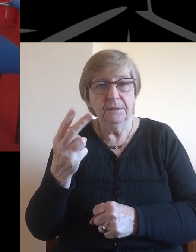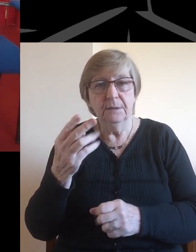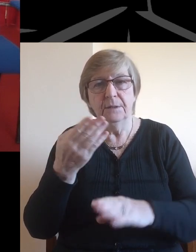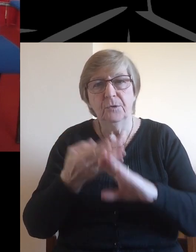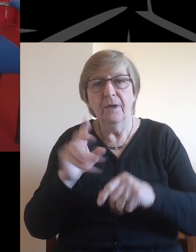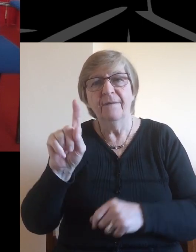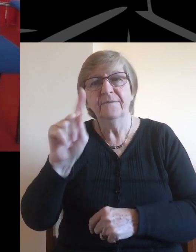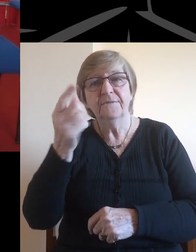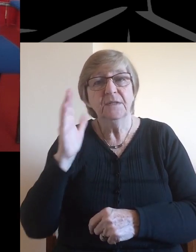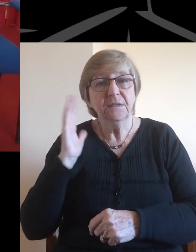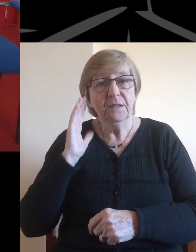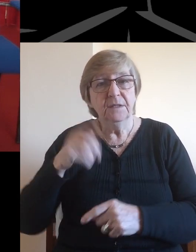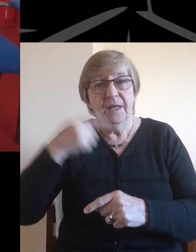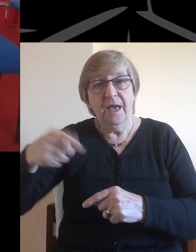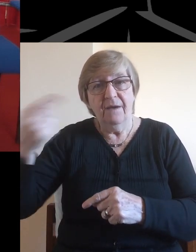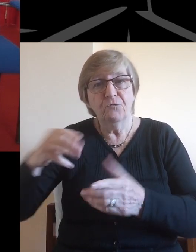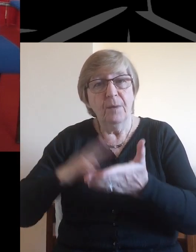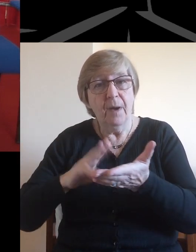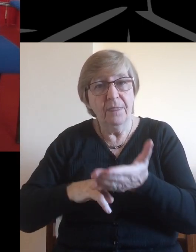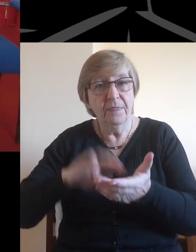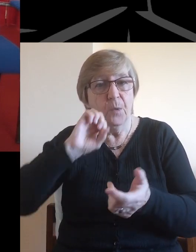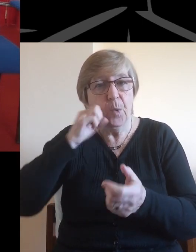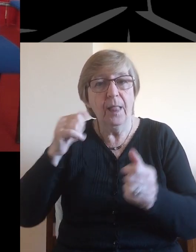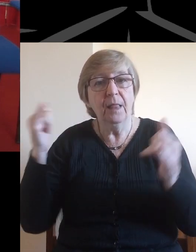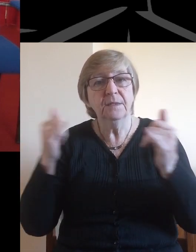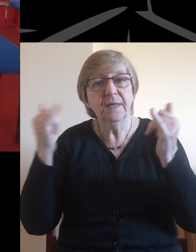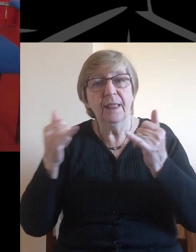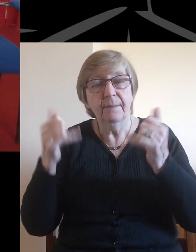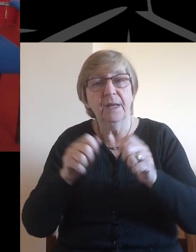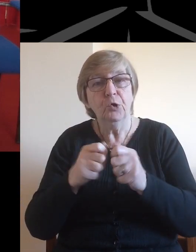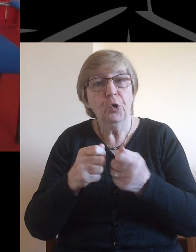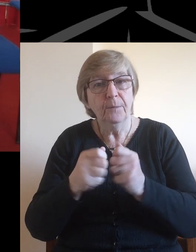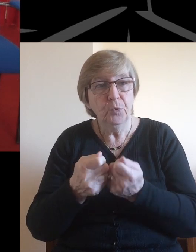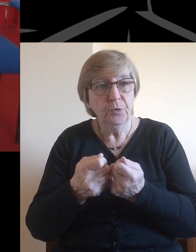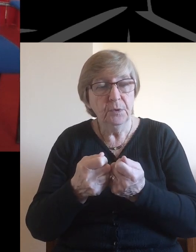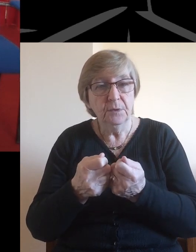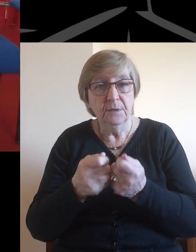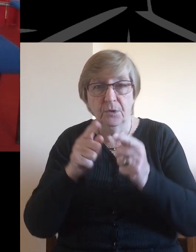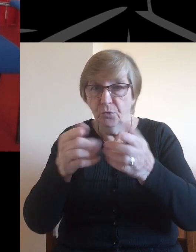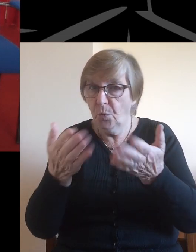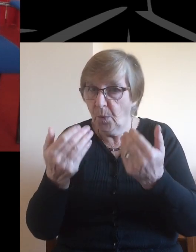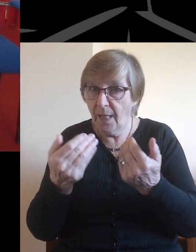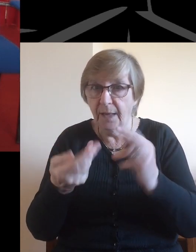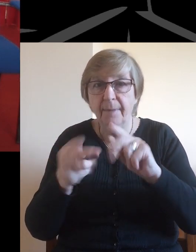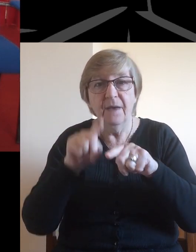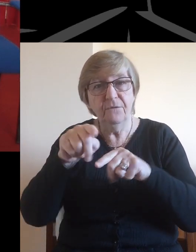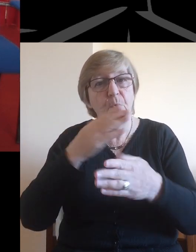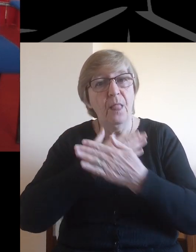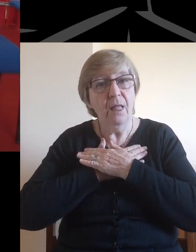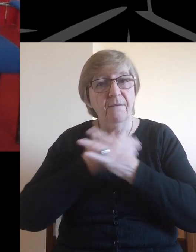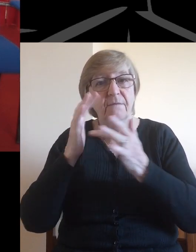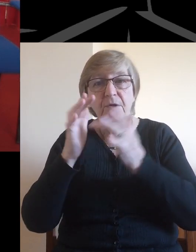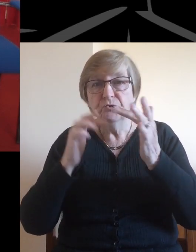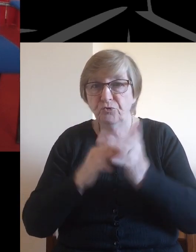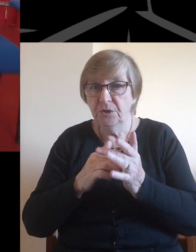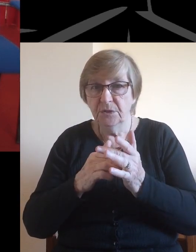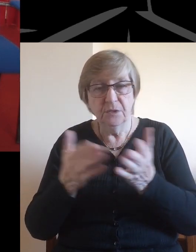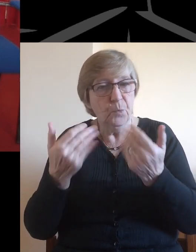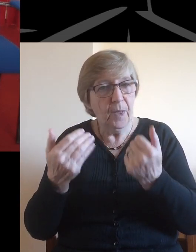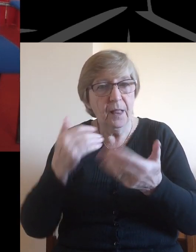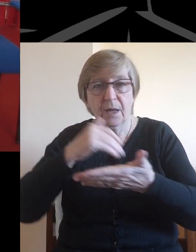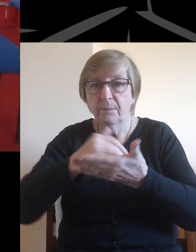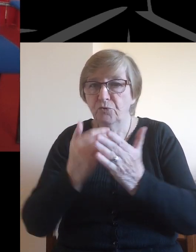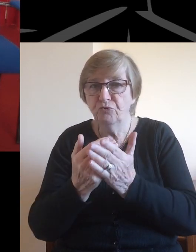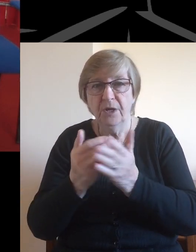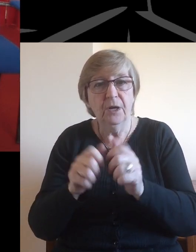now, we'll be celebrating communion as part of our service, and you're welcome, if you love and follow the Lord Jesus, to share with us in the communion part of the